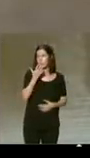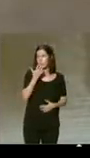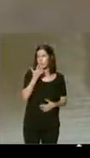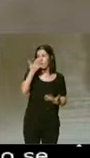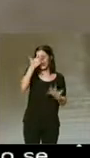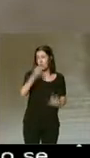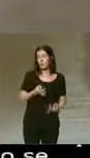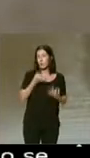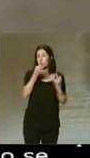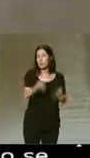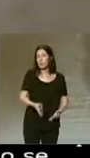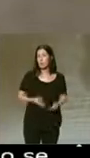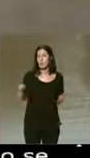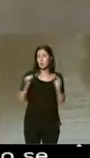works. But